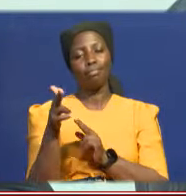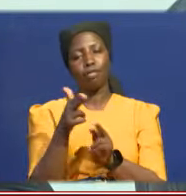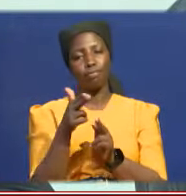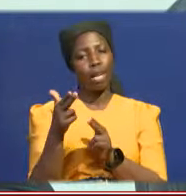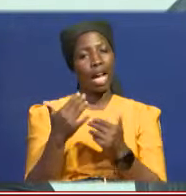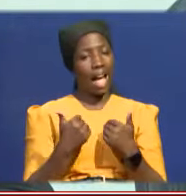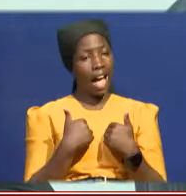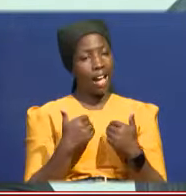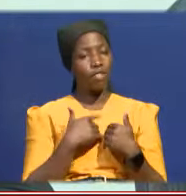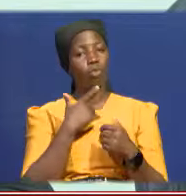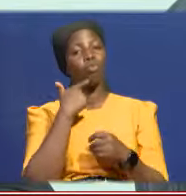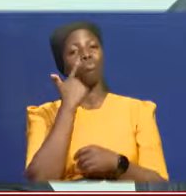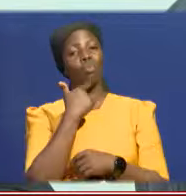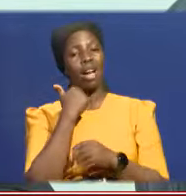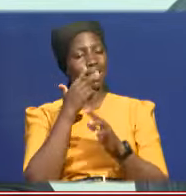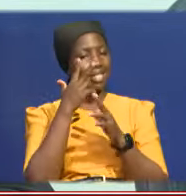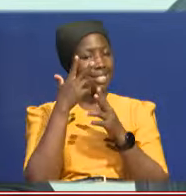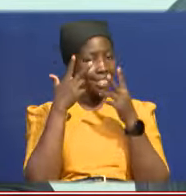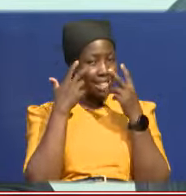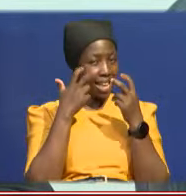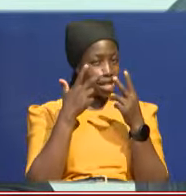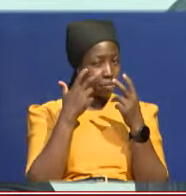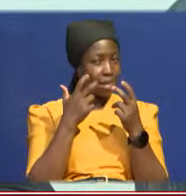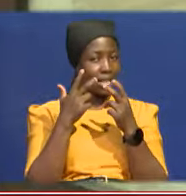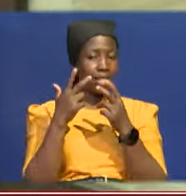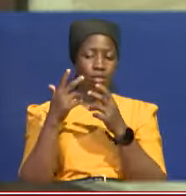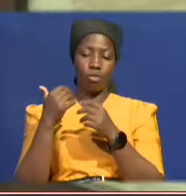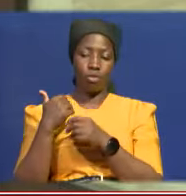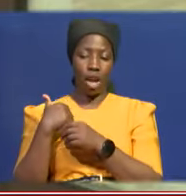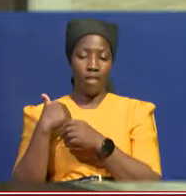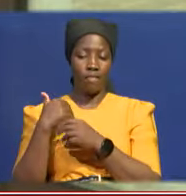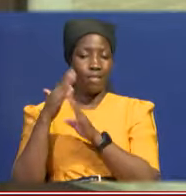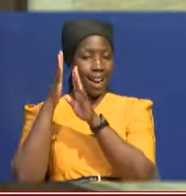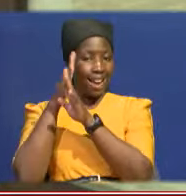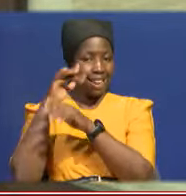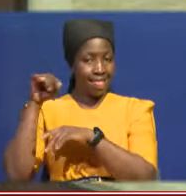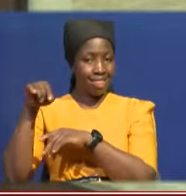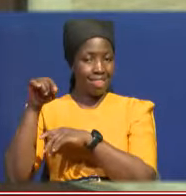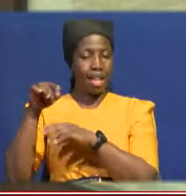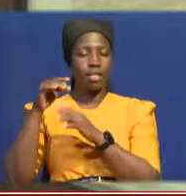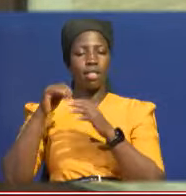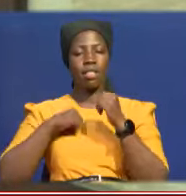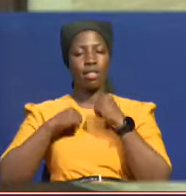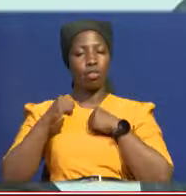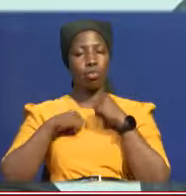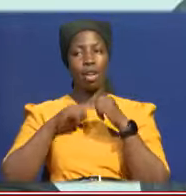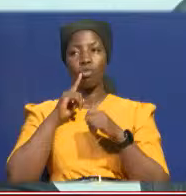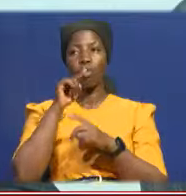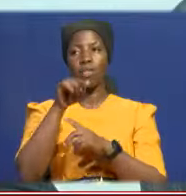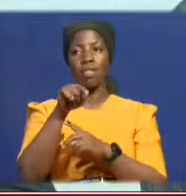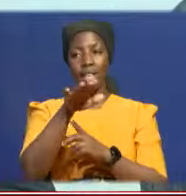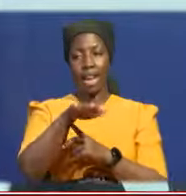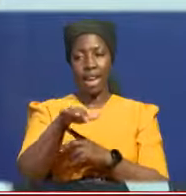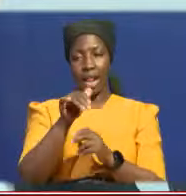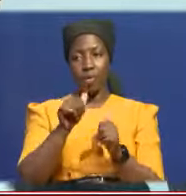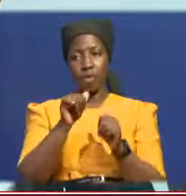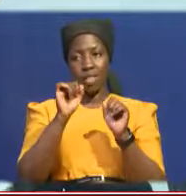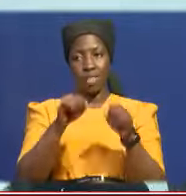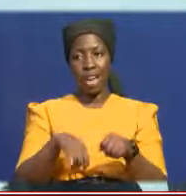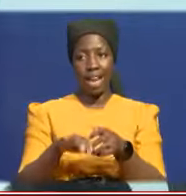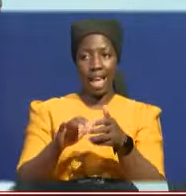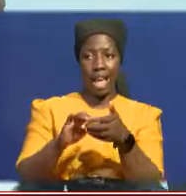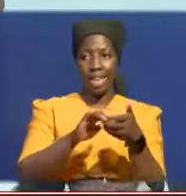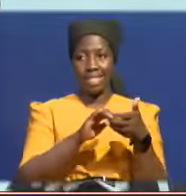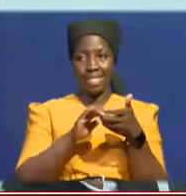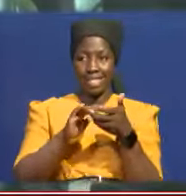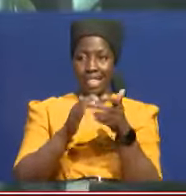that are suspected to be harbored in Rwanda. So it is an area we can immediately engage. In